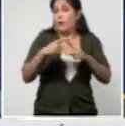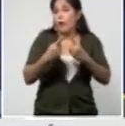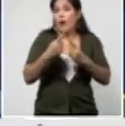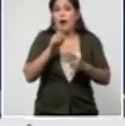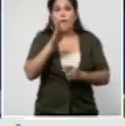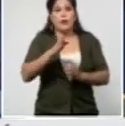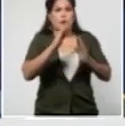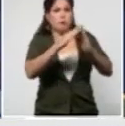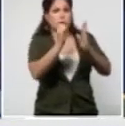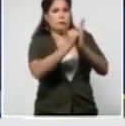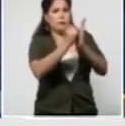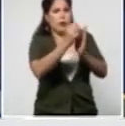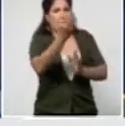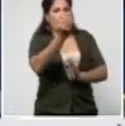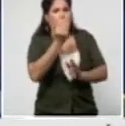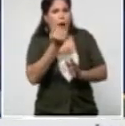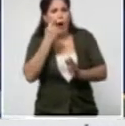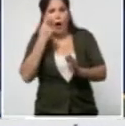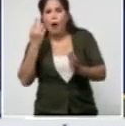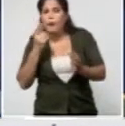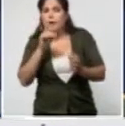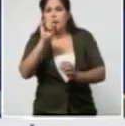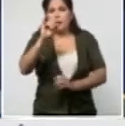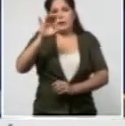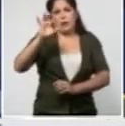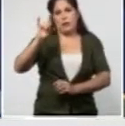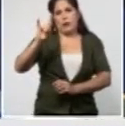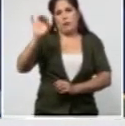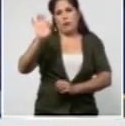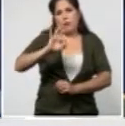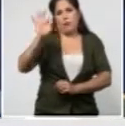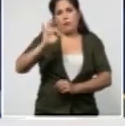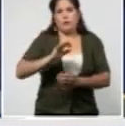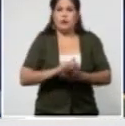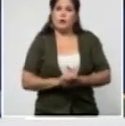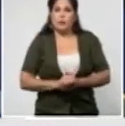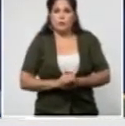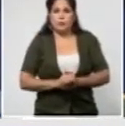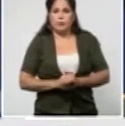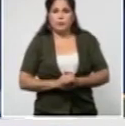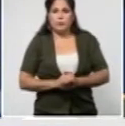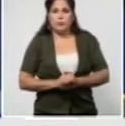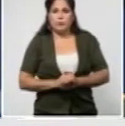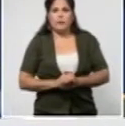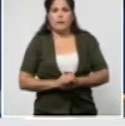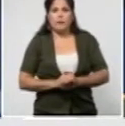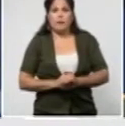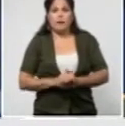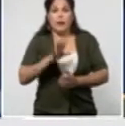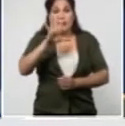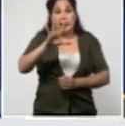That percentage is increased when we take a look at the last 15 days with